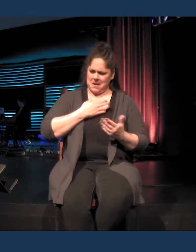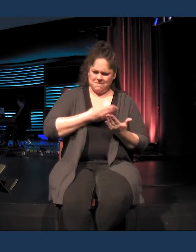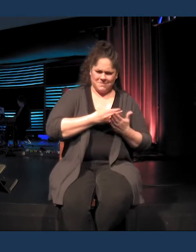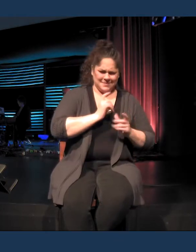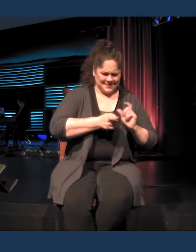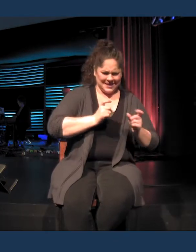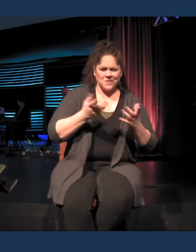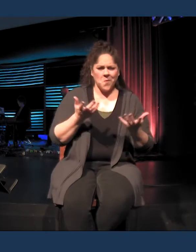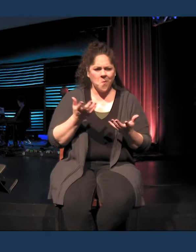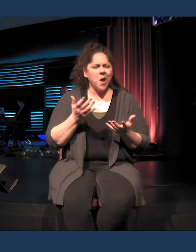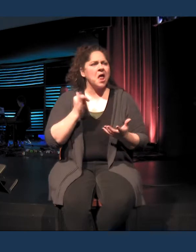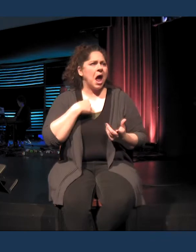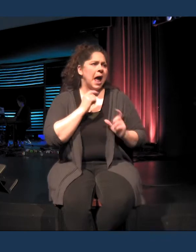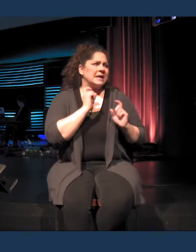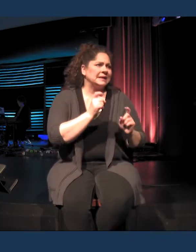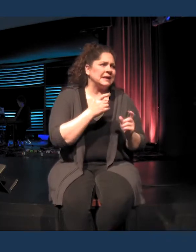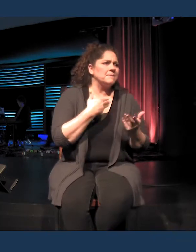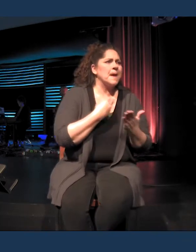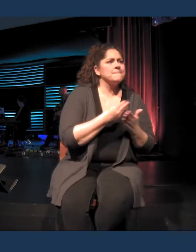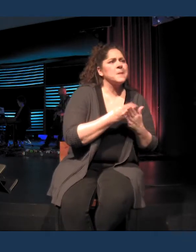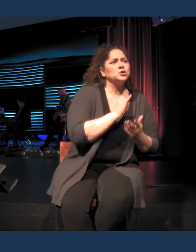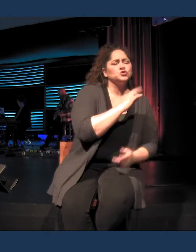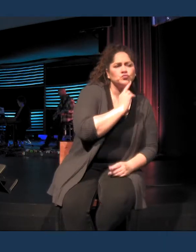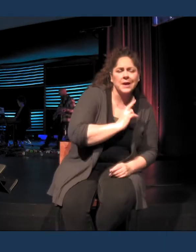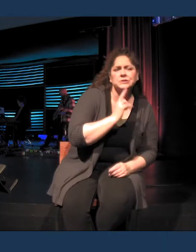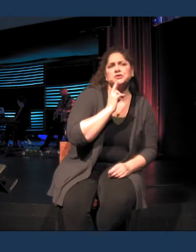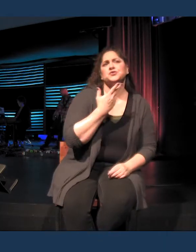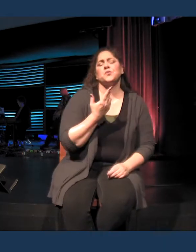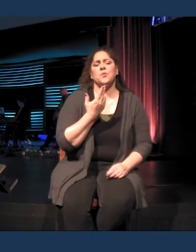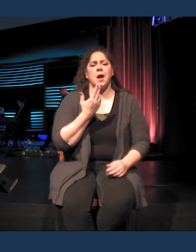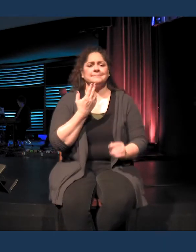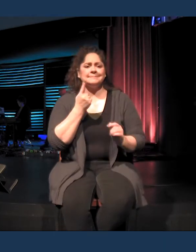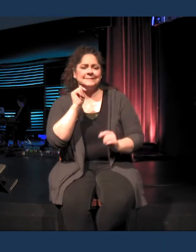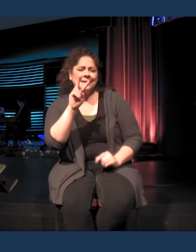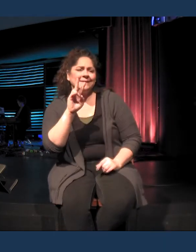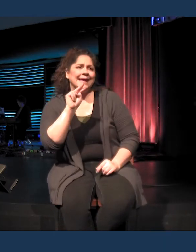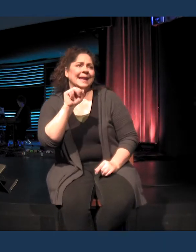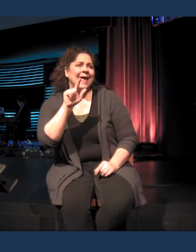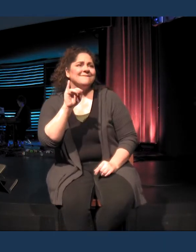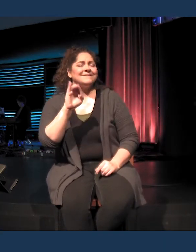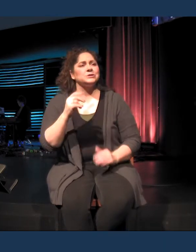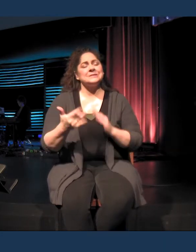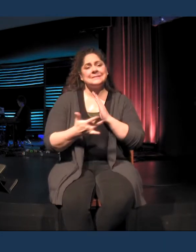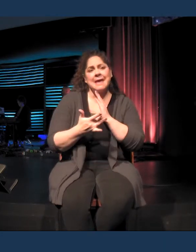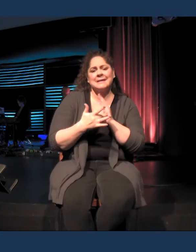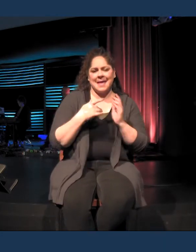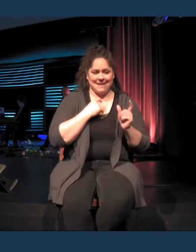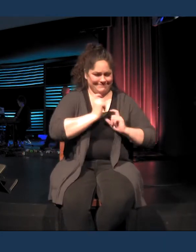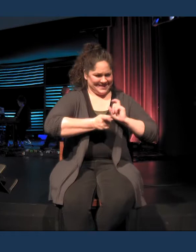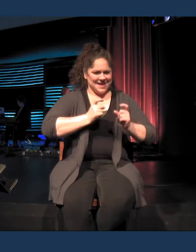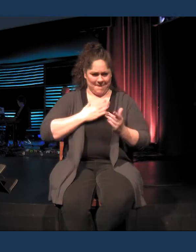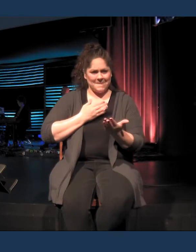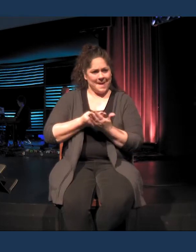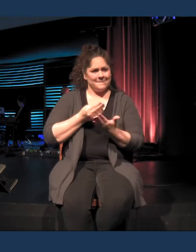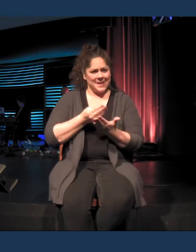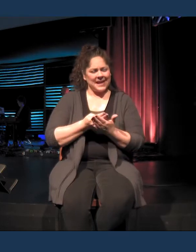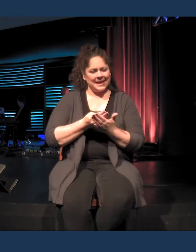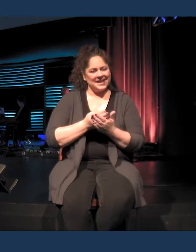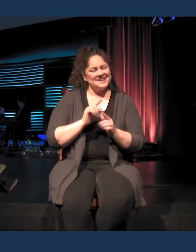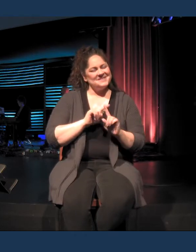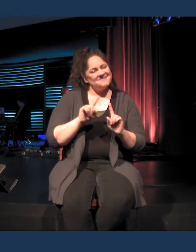of things meaning like restaurants and Netflix and like new technology. And there is this subtle